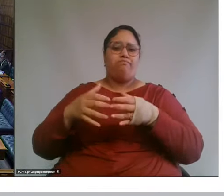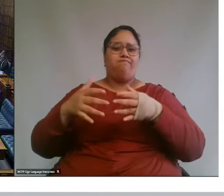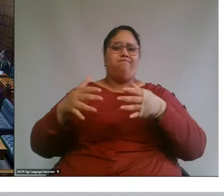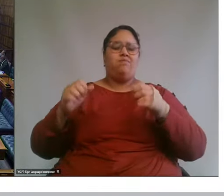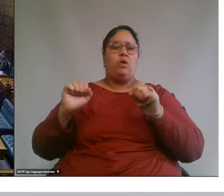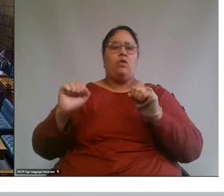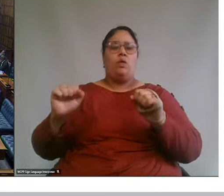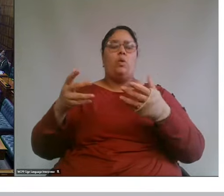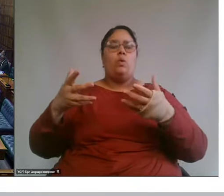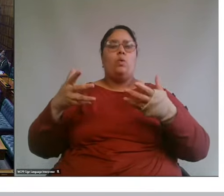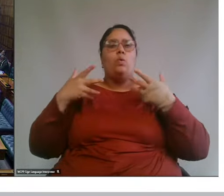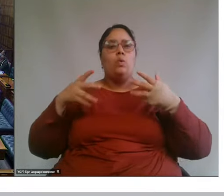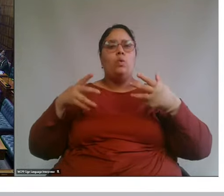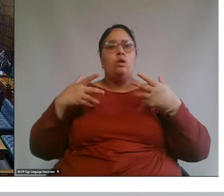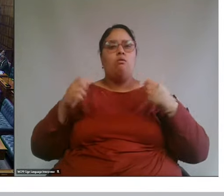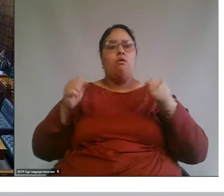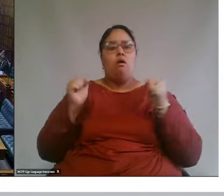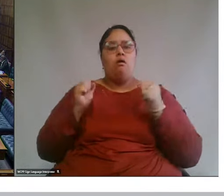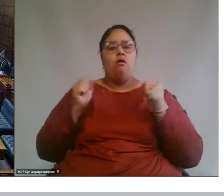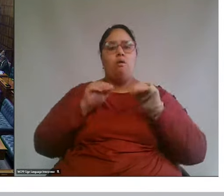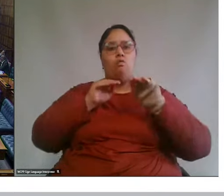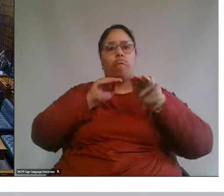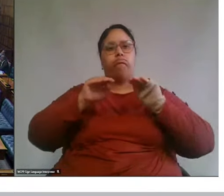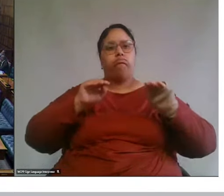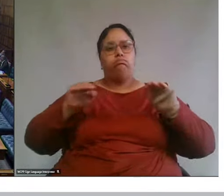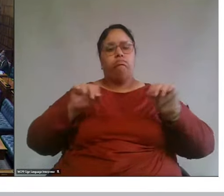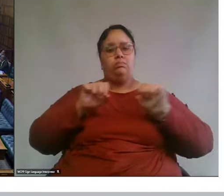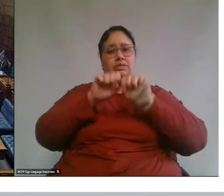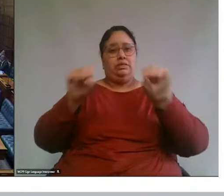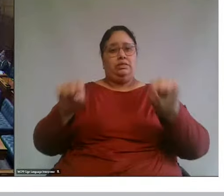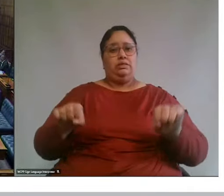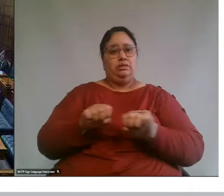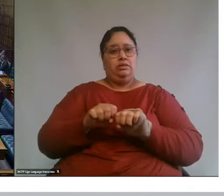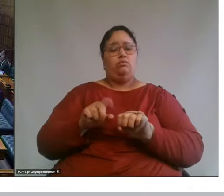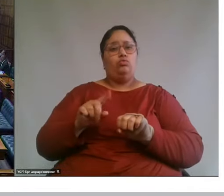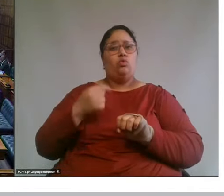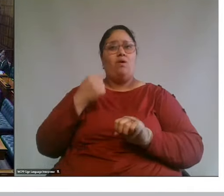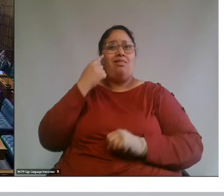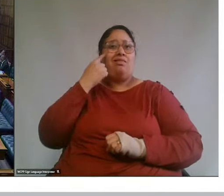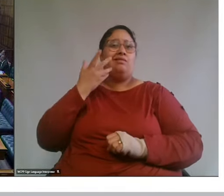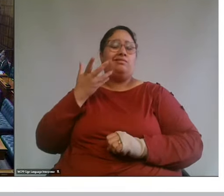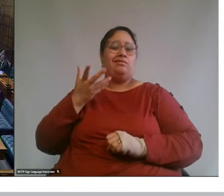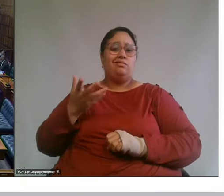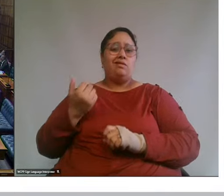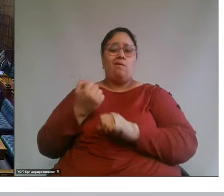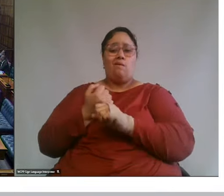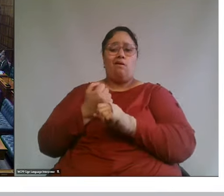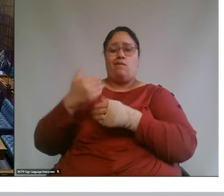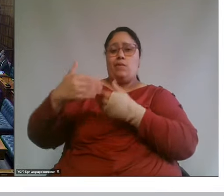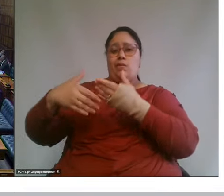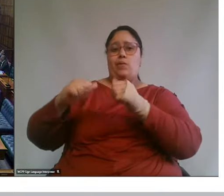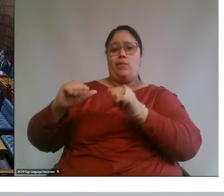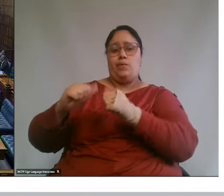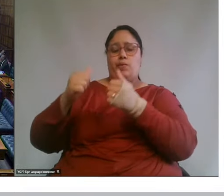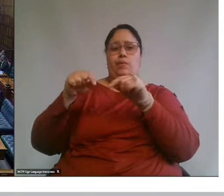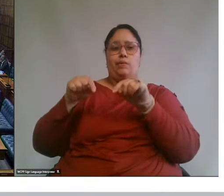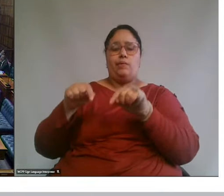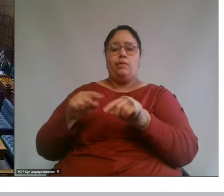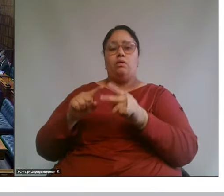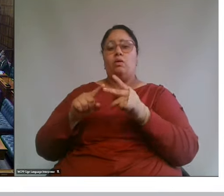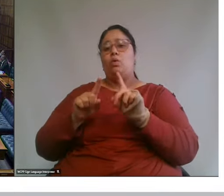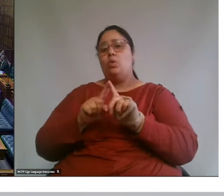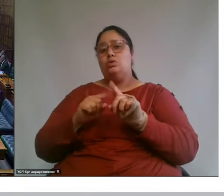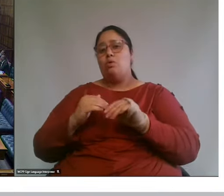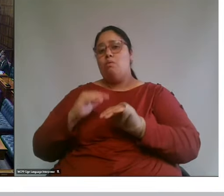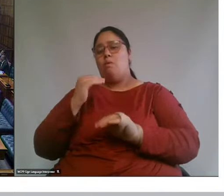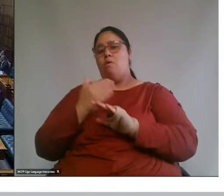cooling the the coold storage system um so I think I think I think you know workers gang very well we've also done quite a bit